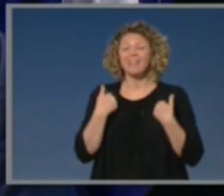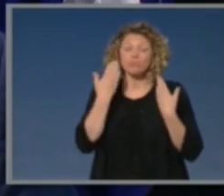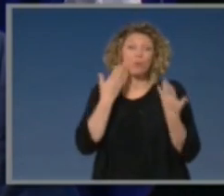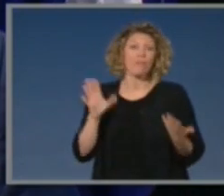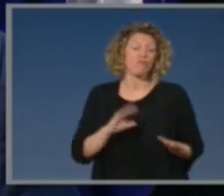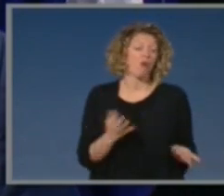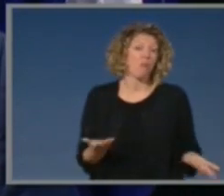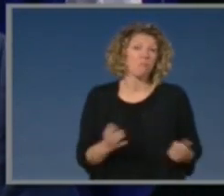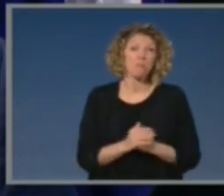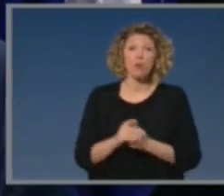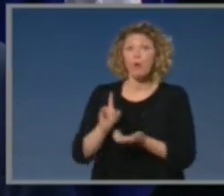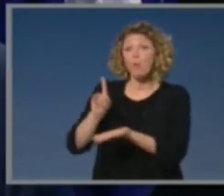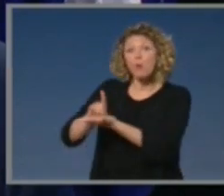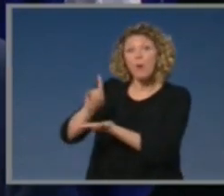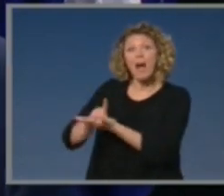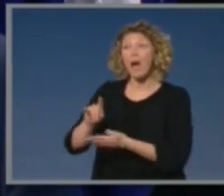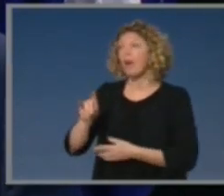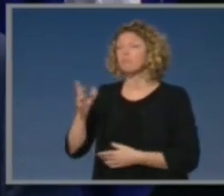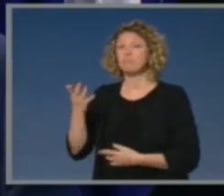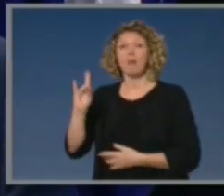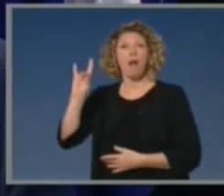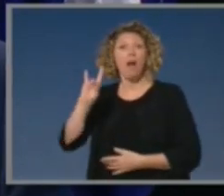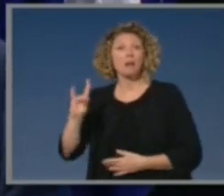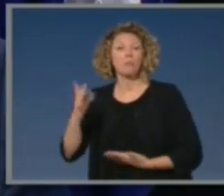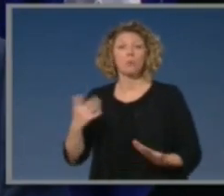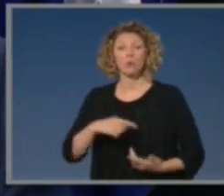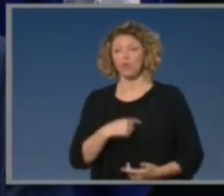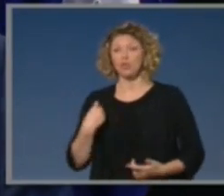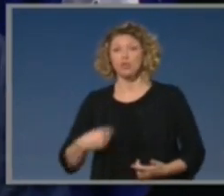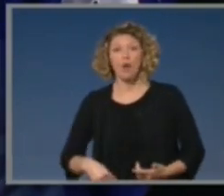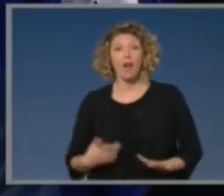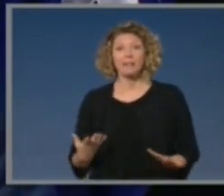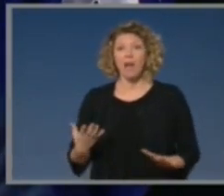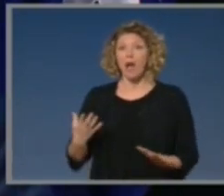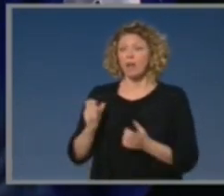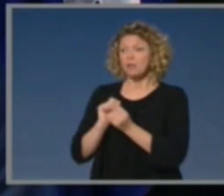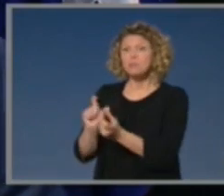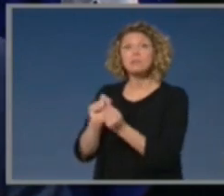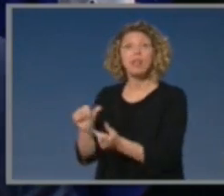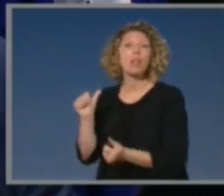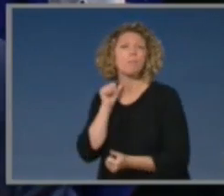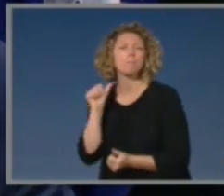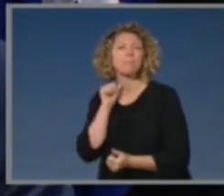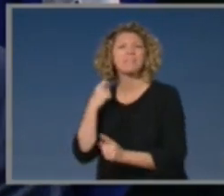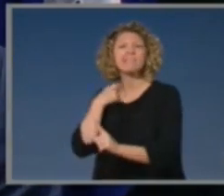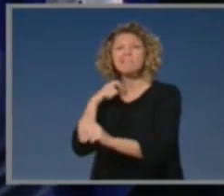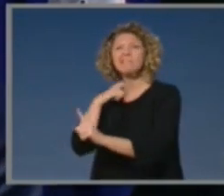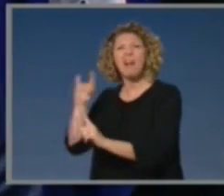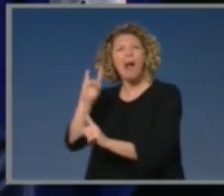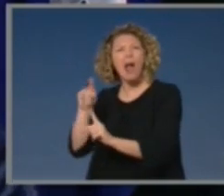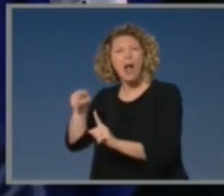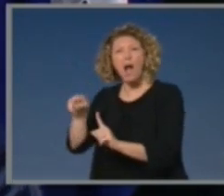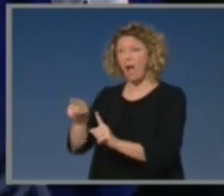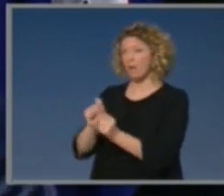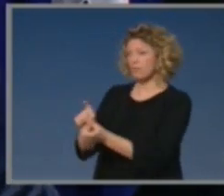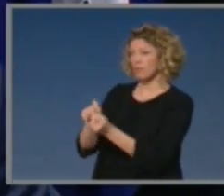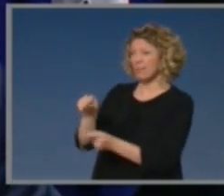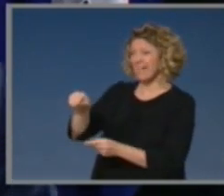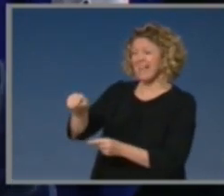But the most likely has been in a wildlife wet market, and that wildlife wet market is an